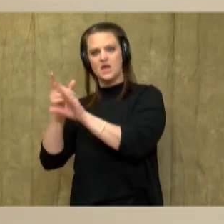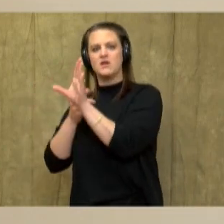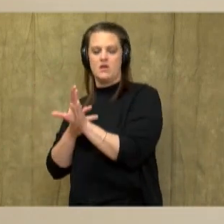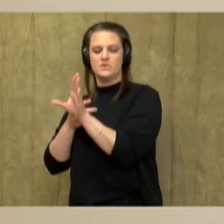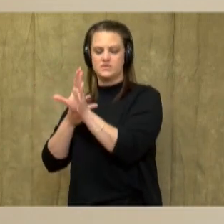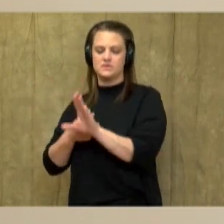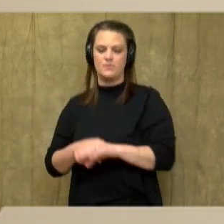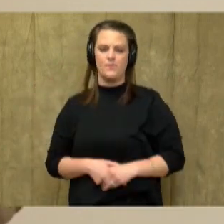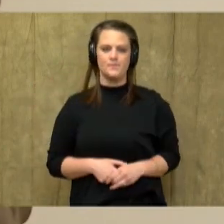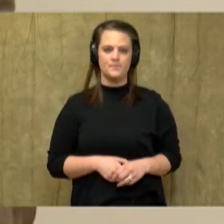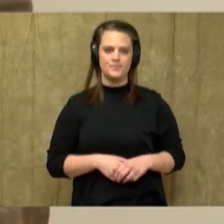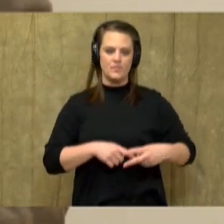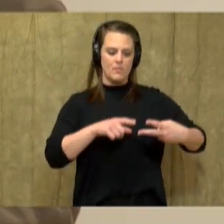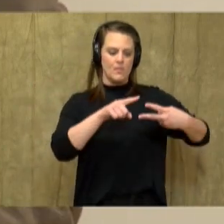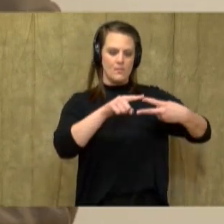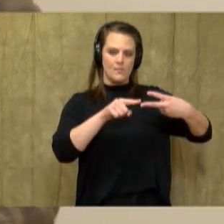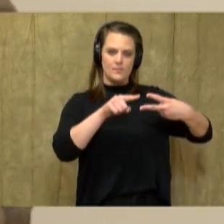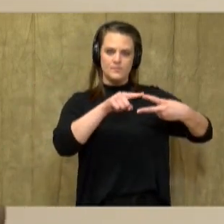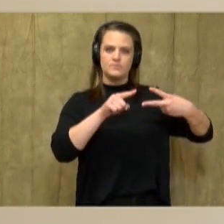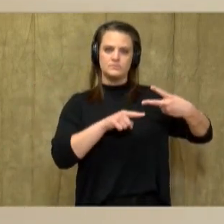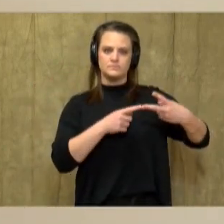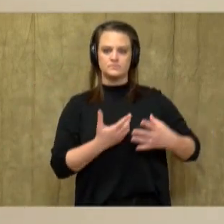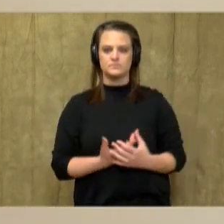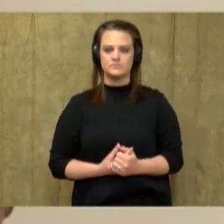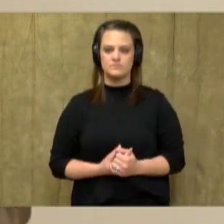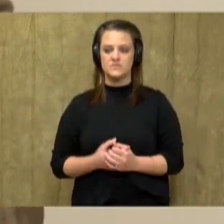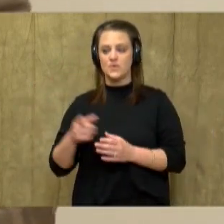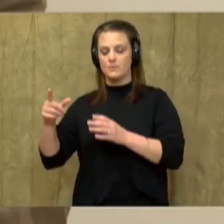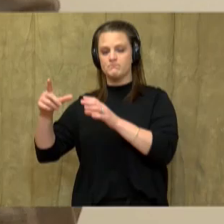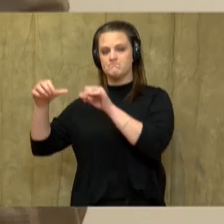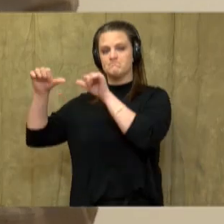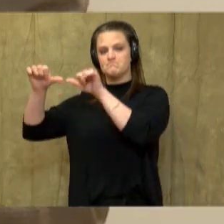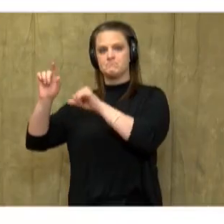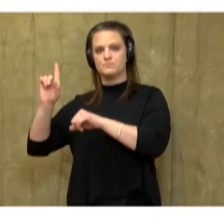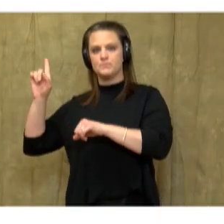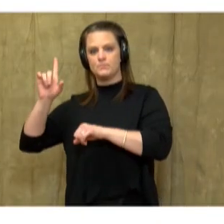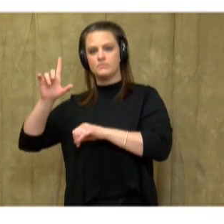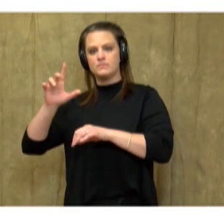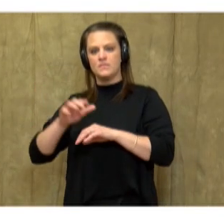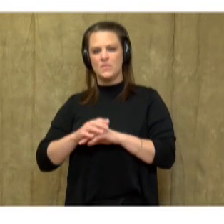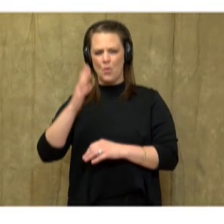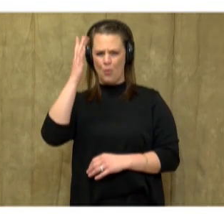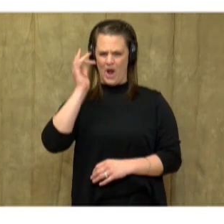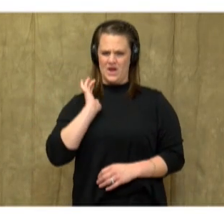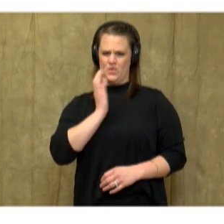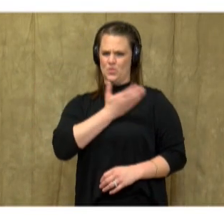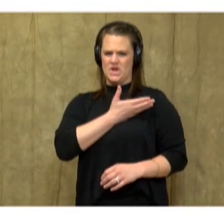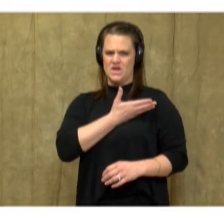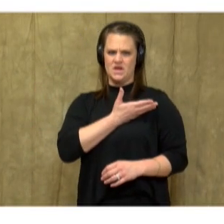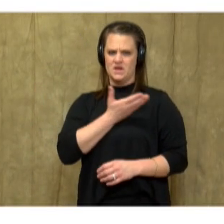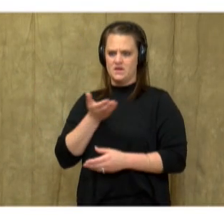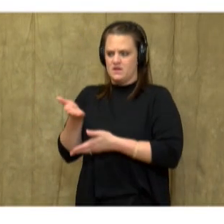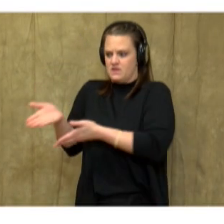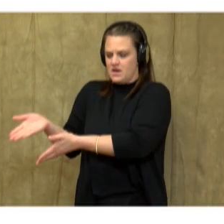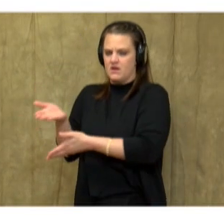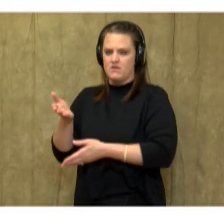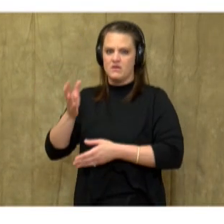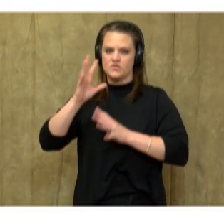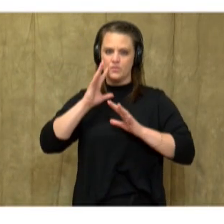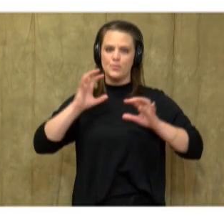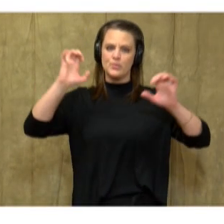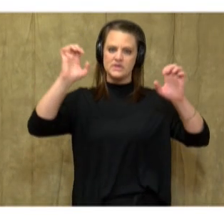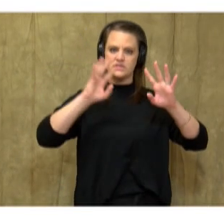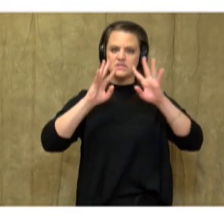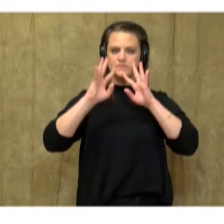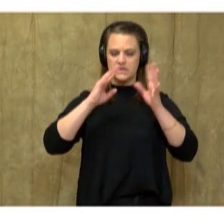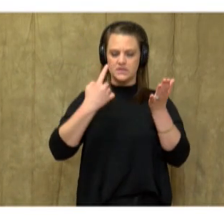south. So these two documents on the board help explain that. Let's look at the first one. It says, why are we in Vietnam? So this is President Johnson speaking. He